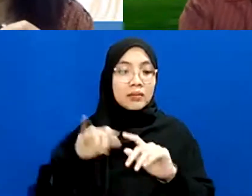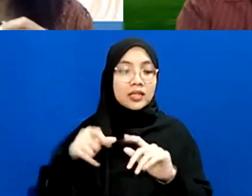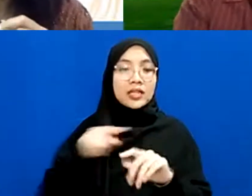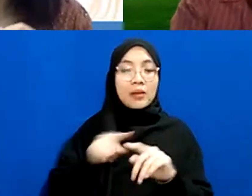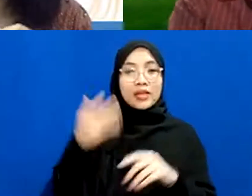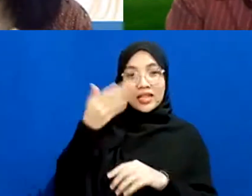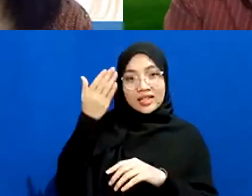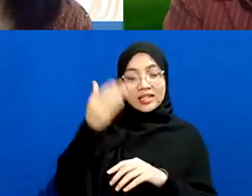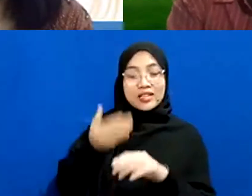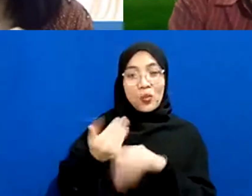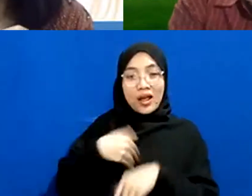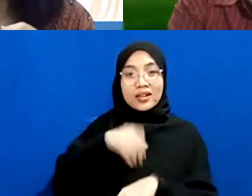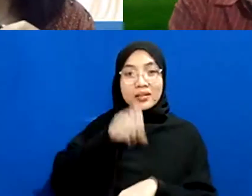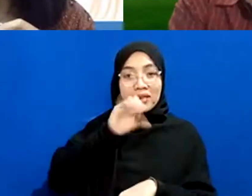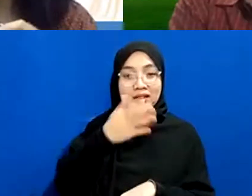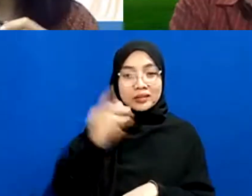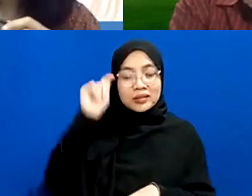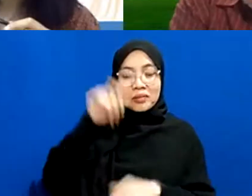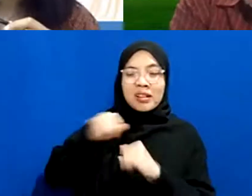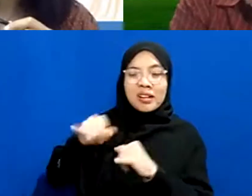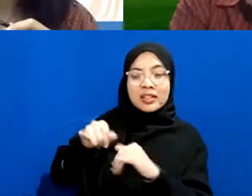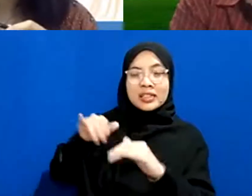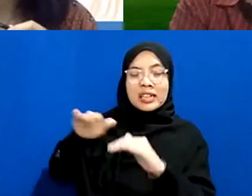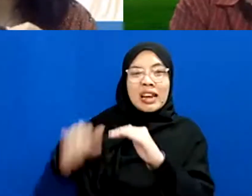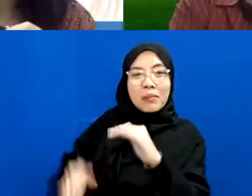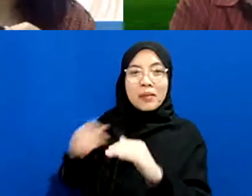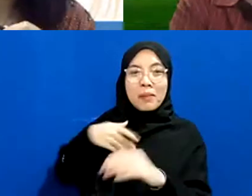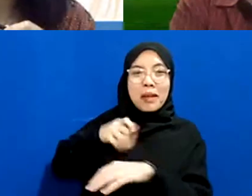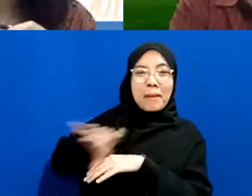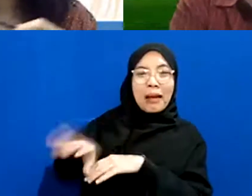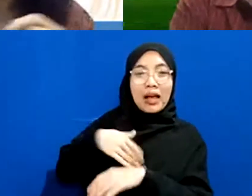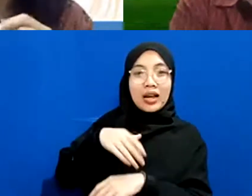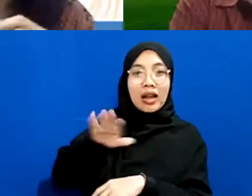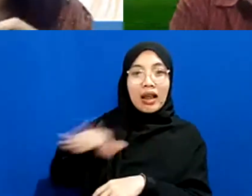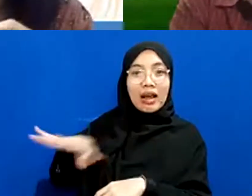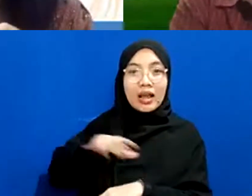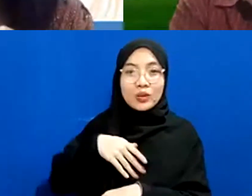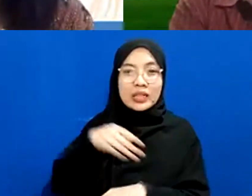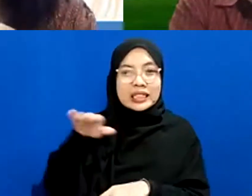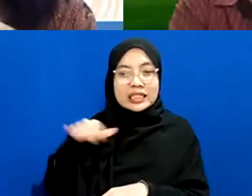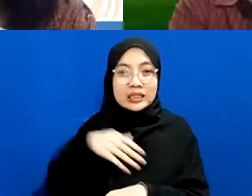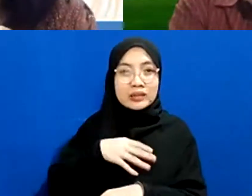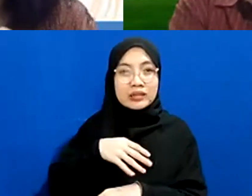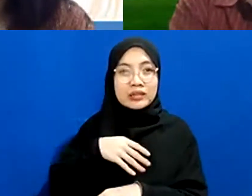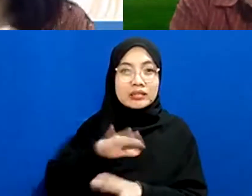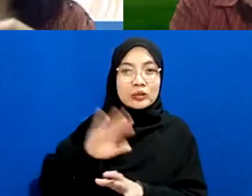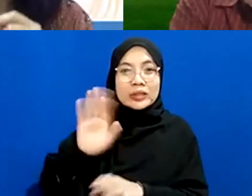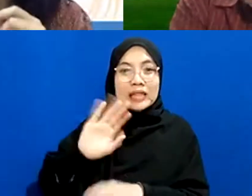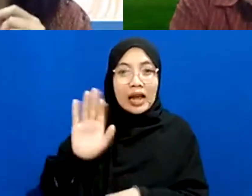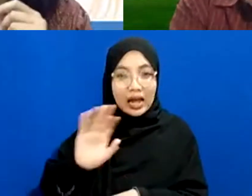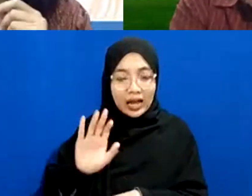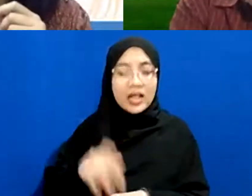children can say. Yeah, it is us as researchers that need to modify our methods, right,